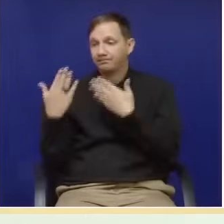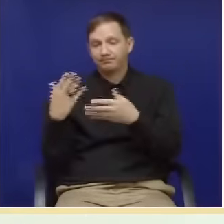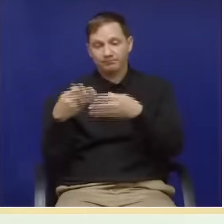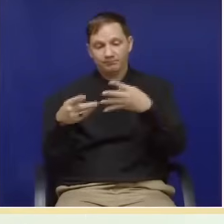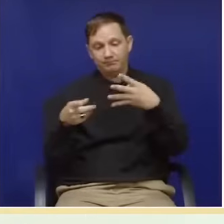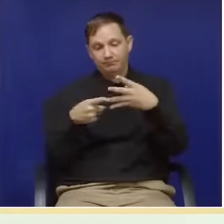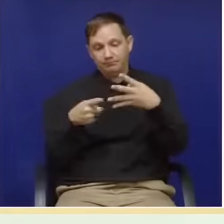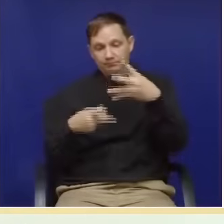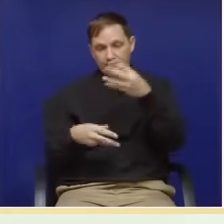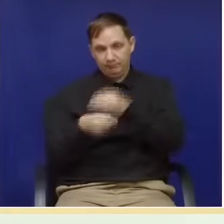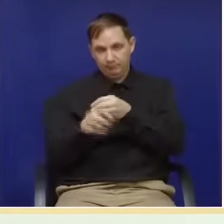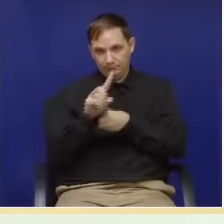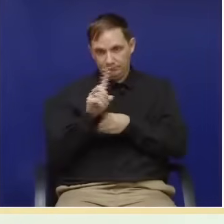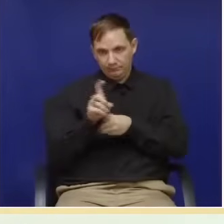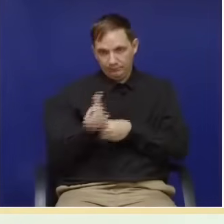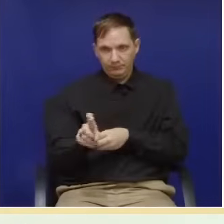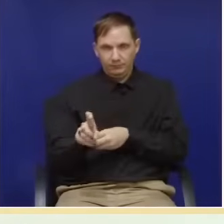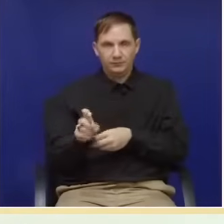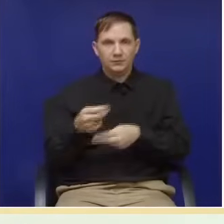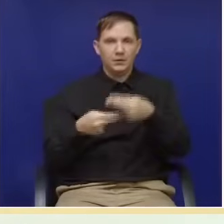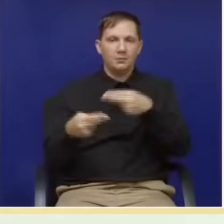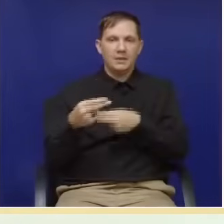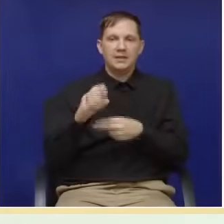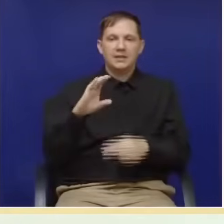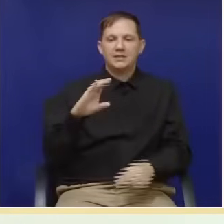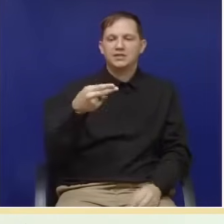asked by Honorable Litchfield Shabalala.